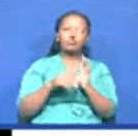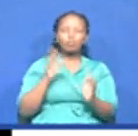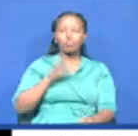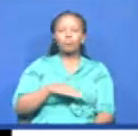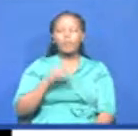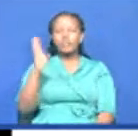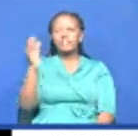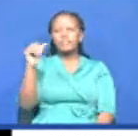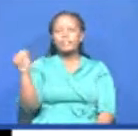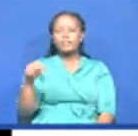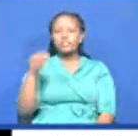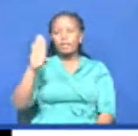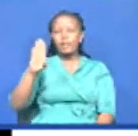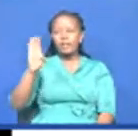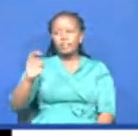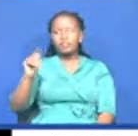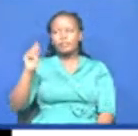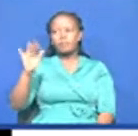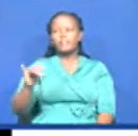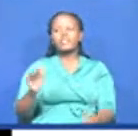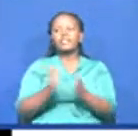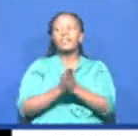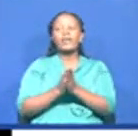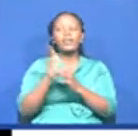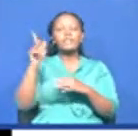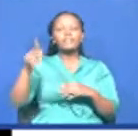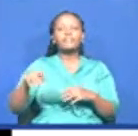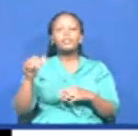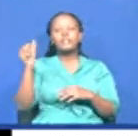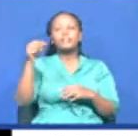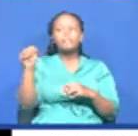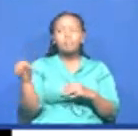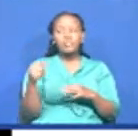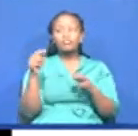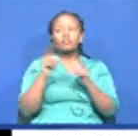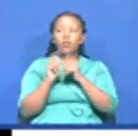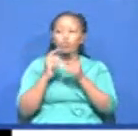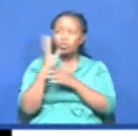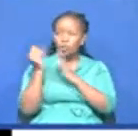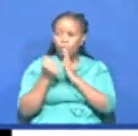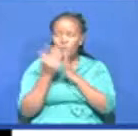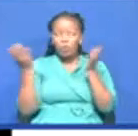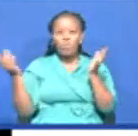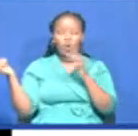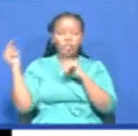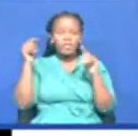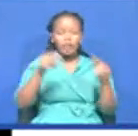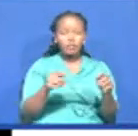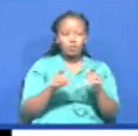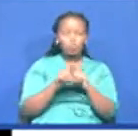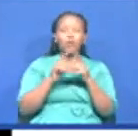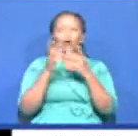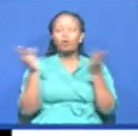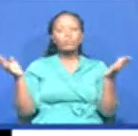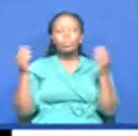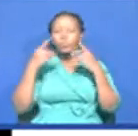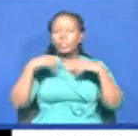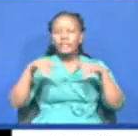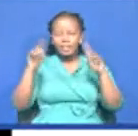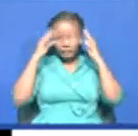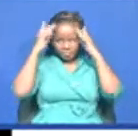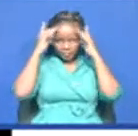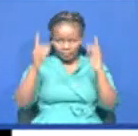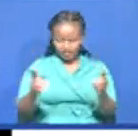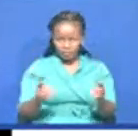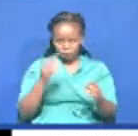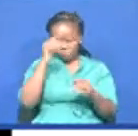as well as PS, were there to just come in and give the stand that government is taking when it comes to matters